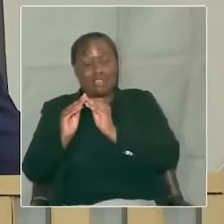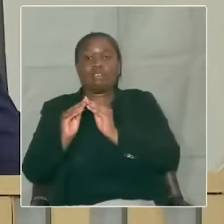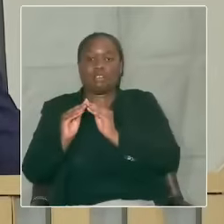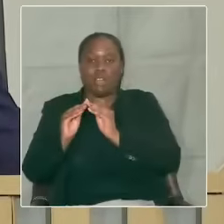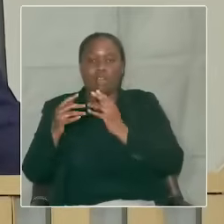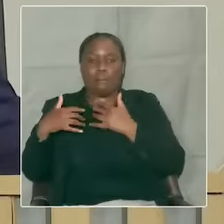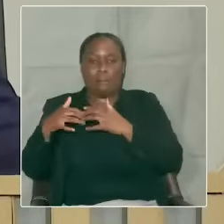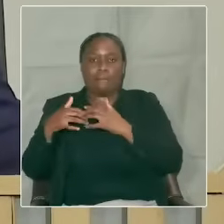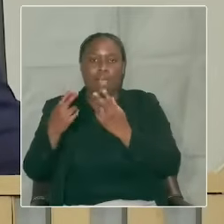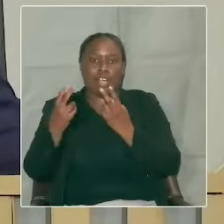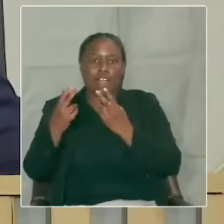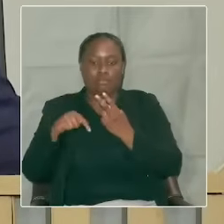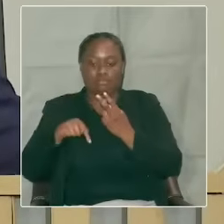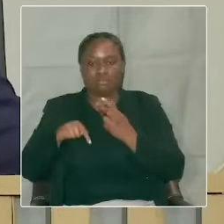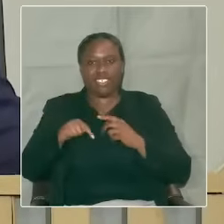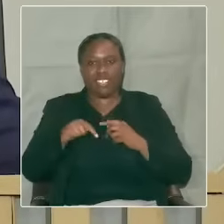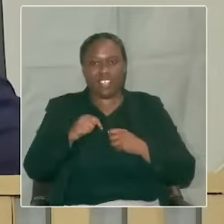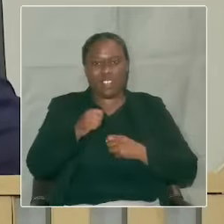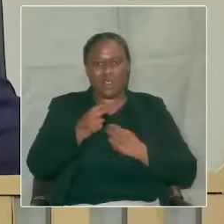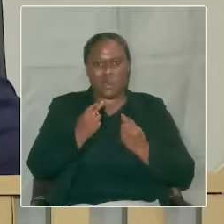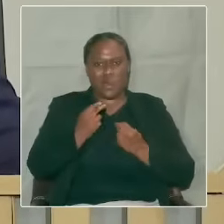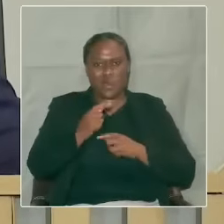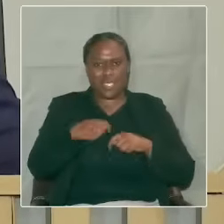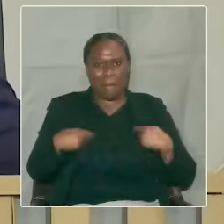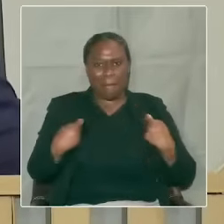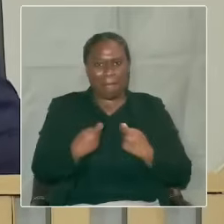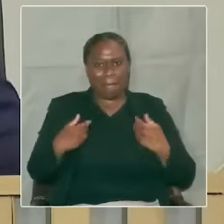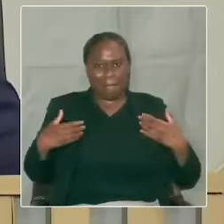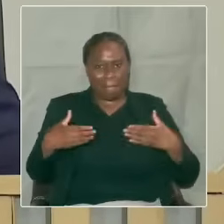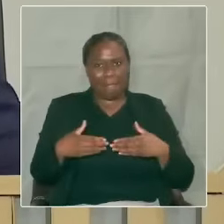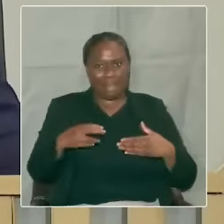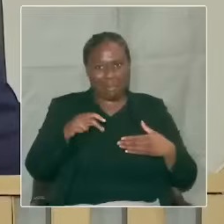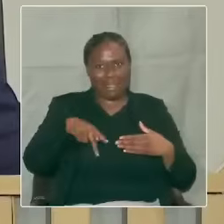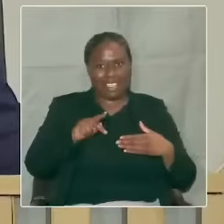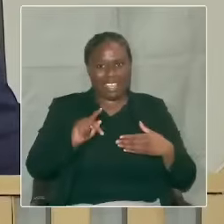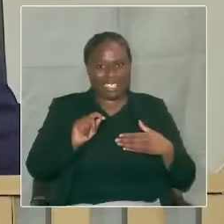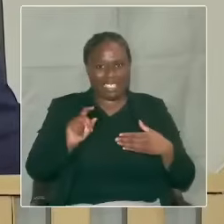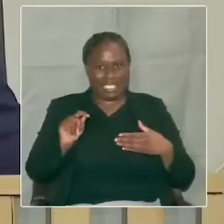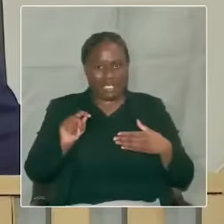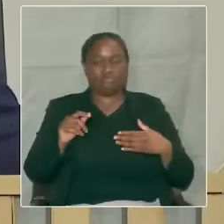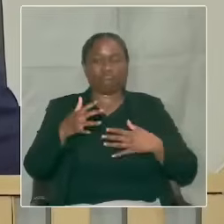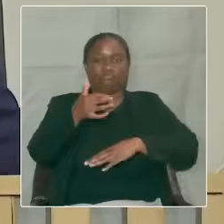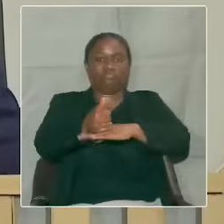and this new team was established. Stakeholders